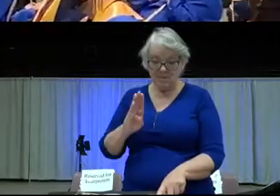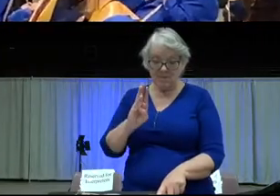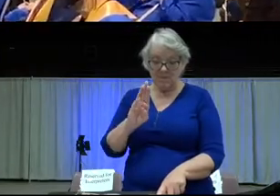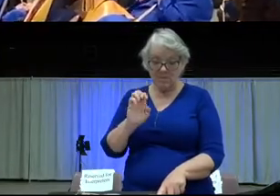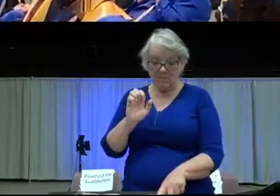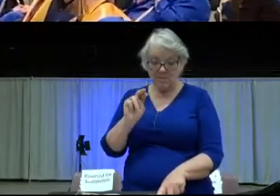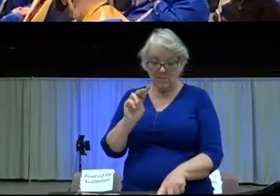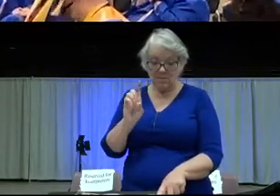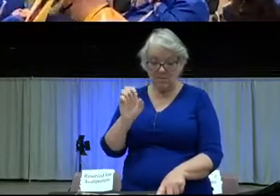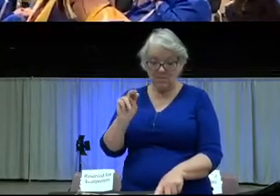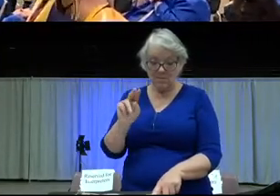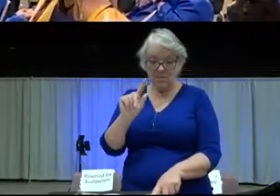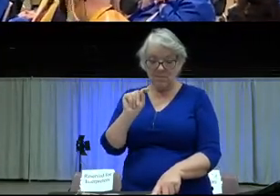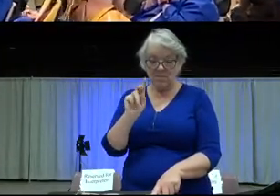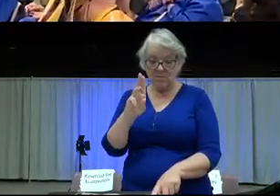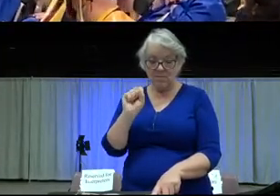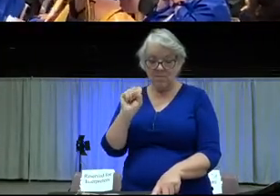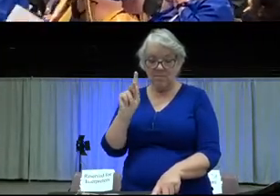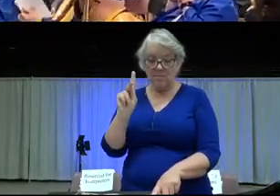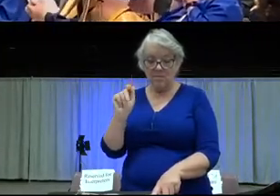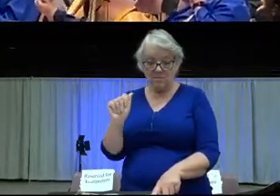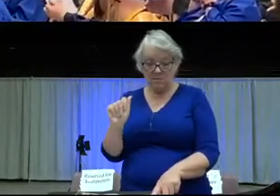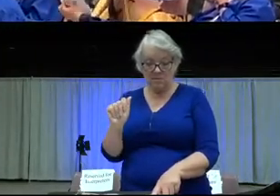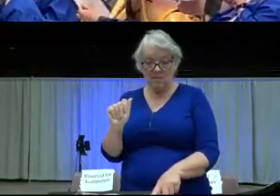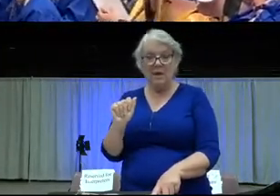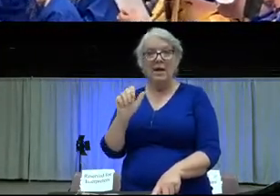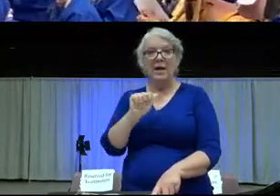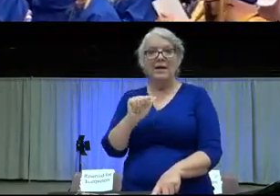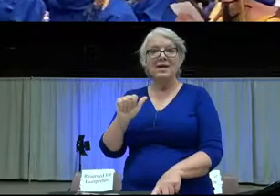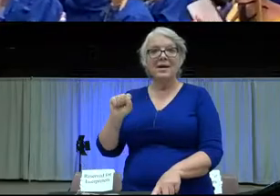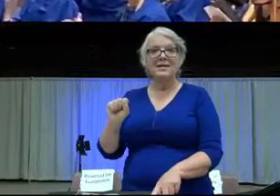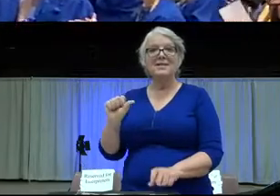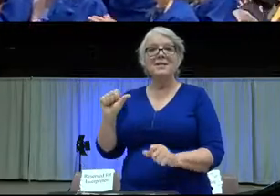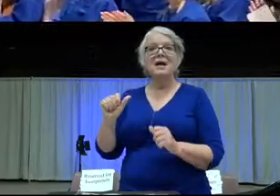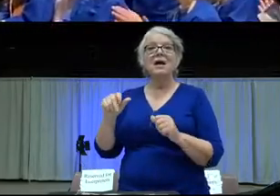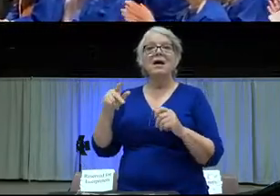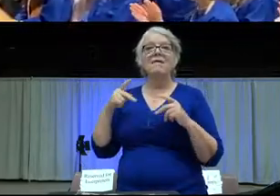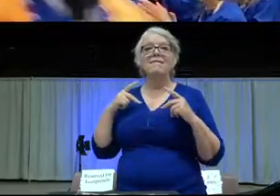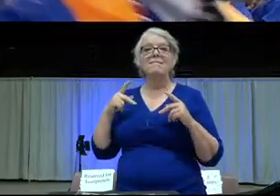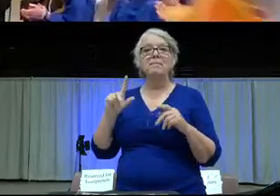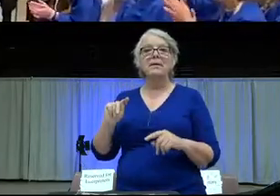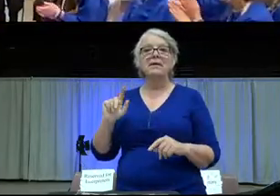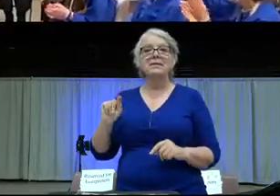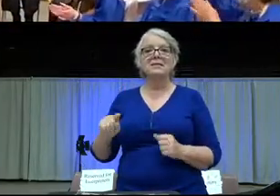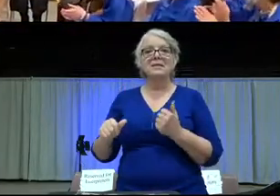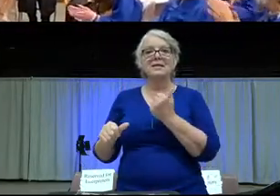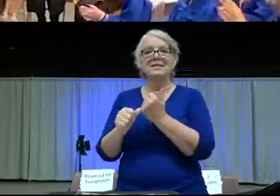Brandon Tushka, Associate of Applied Science, Physical Therapist Assistant.